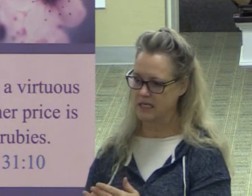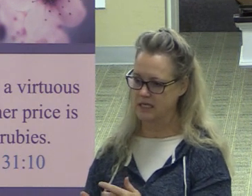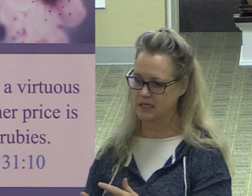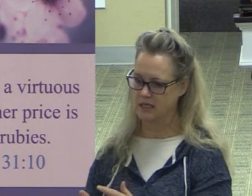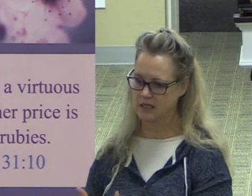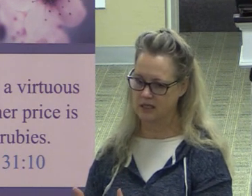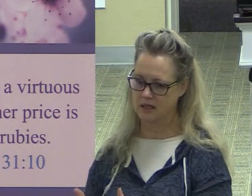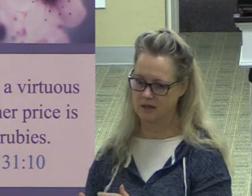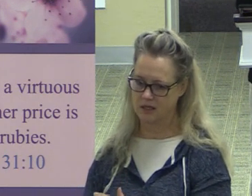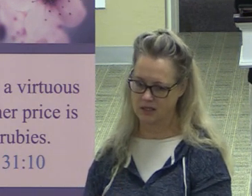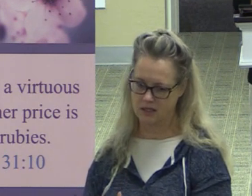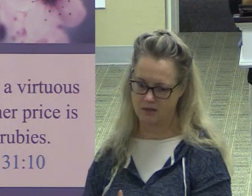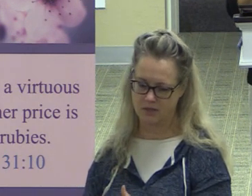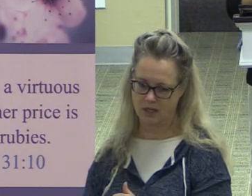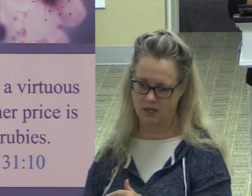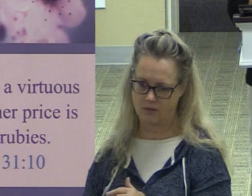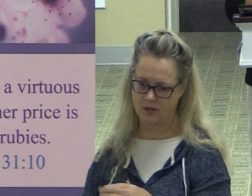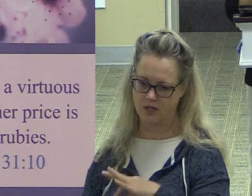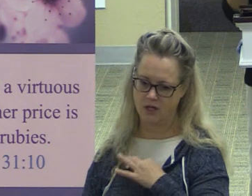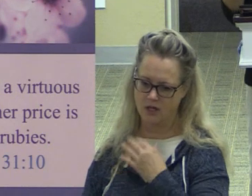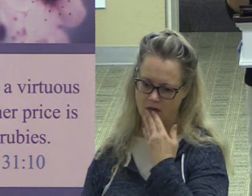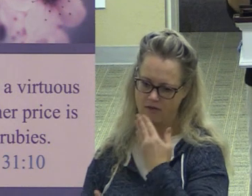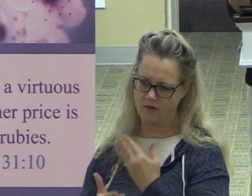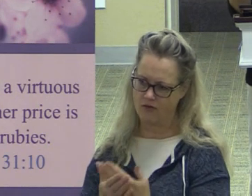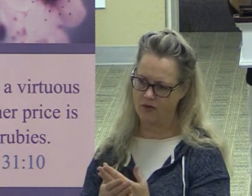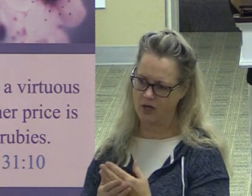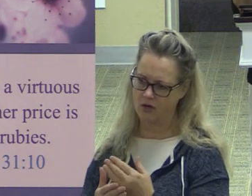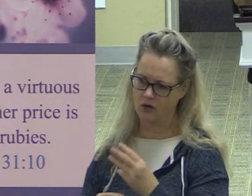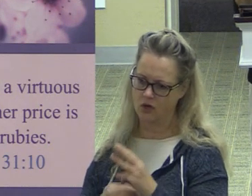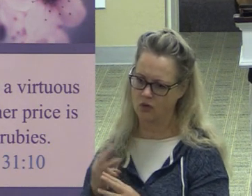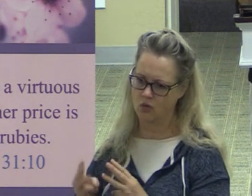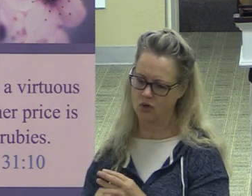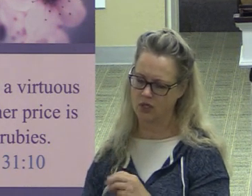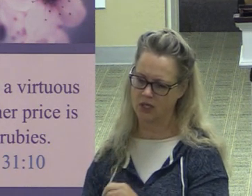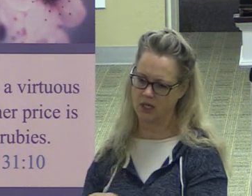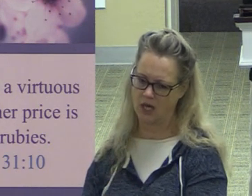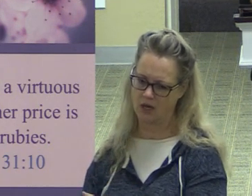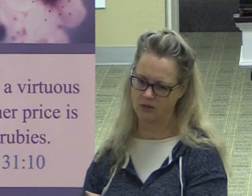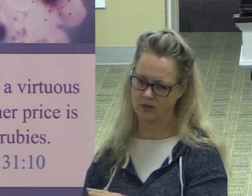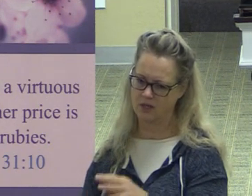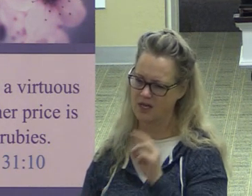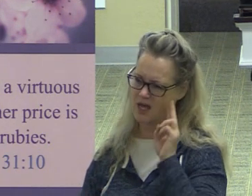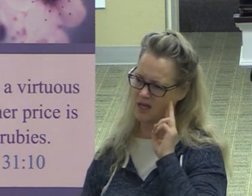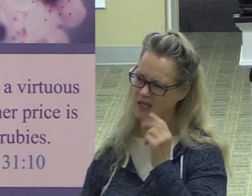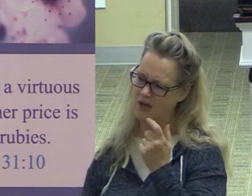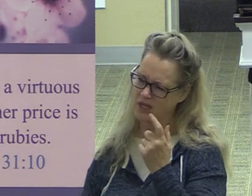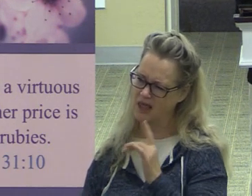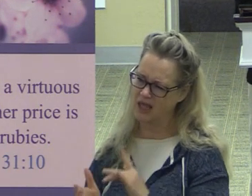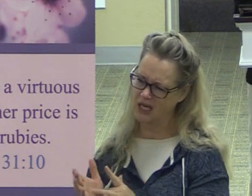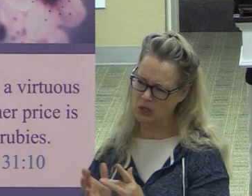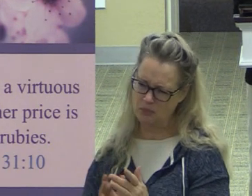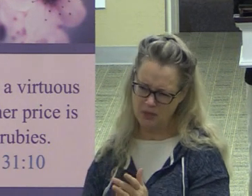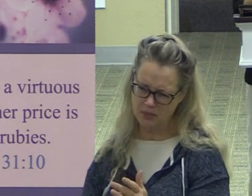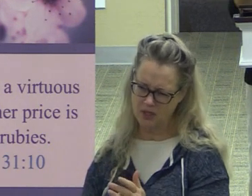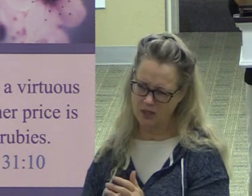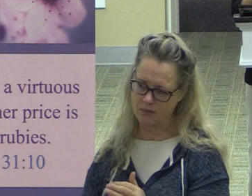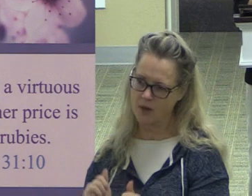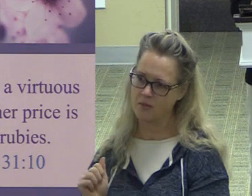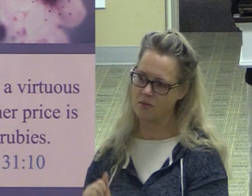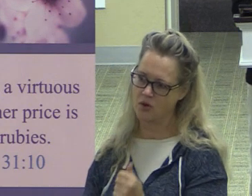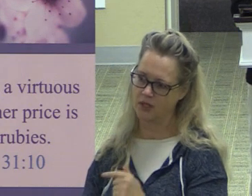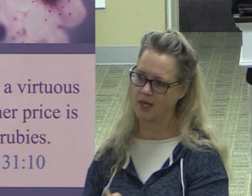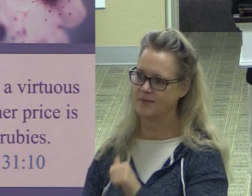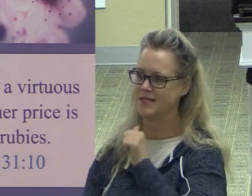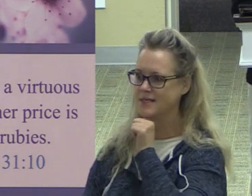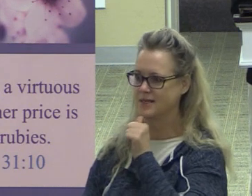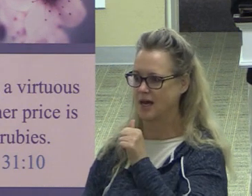Sometimes the feel-good worldly sayings and worldly counsel, you know, sounds a little biblical, but most of the time it's not, because it's